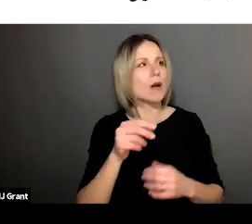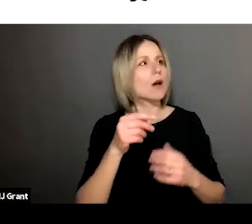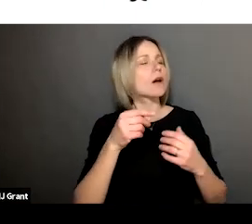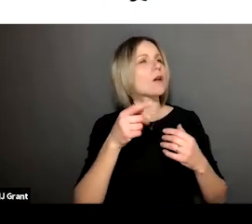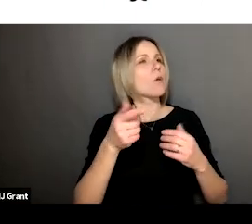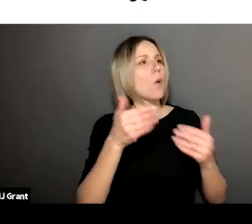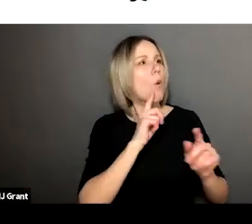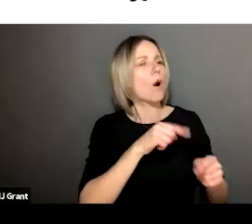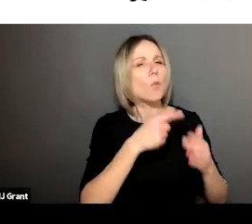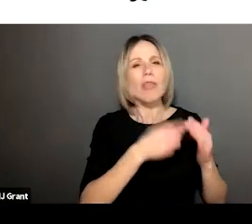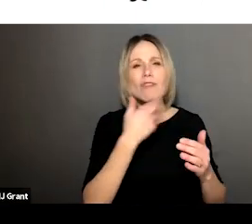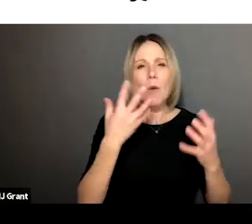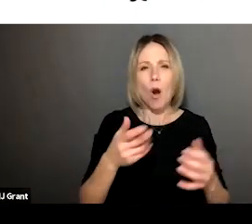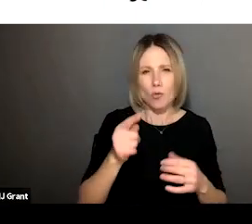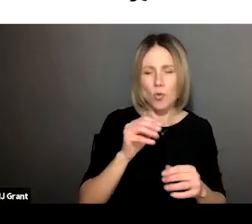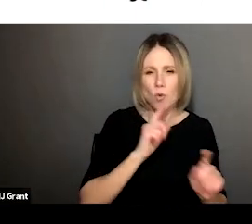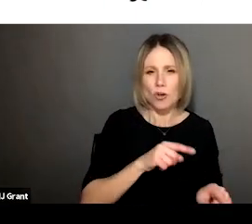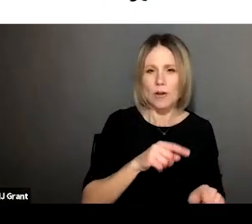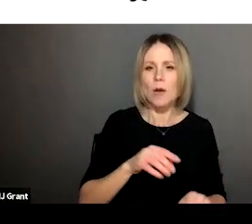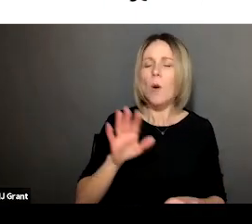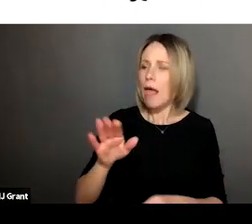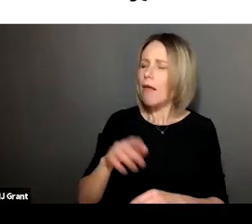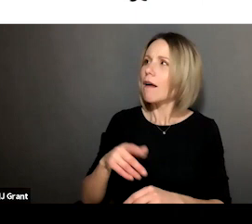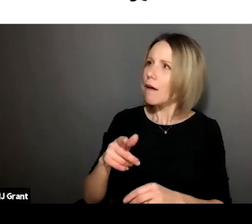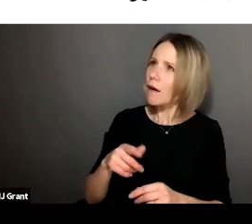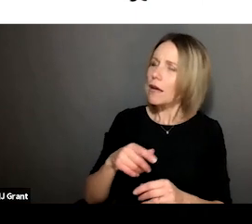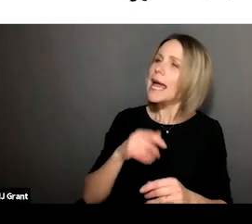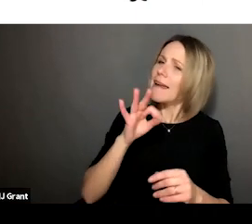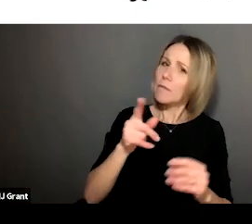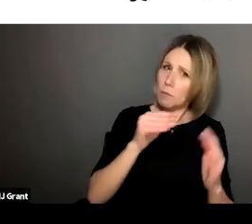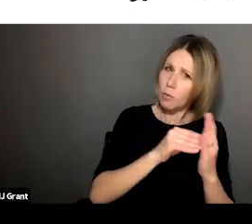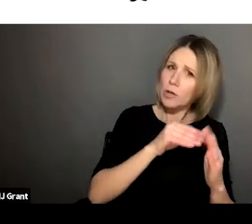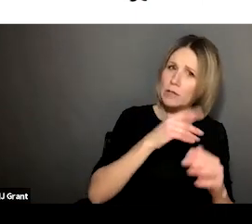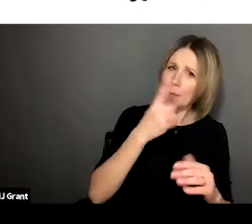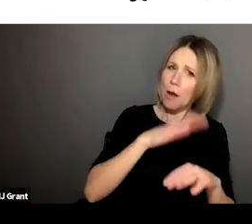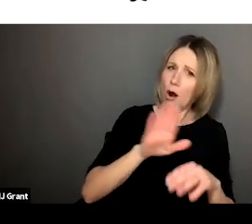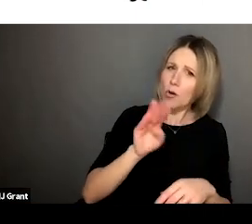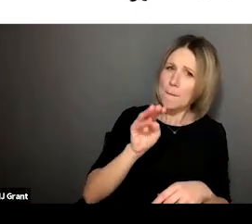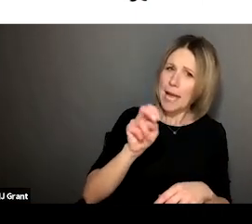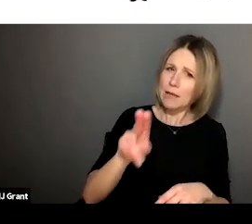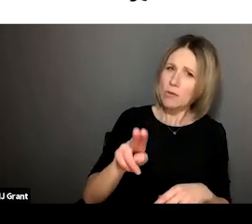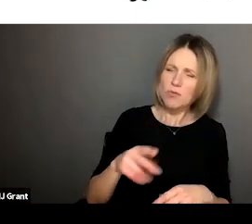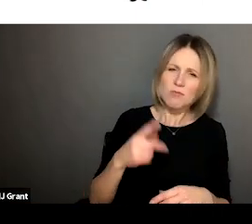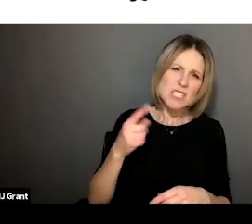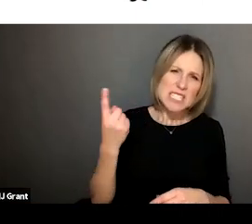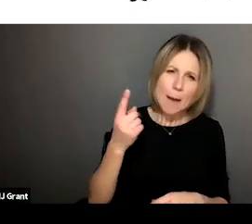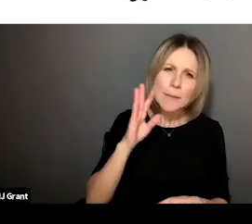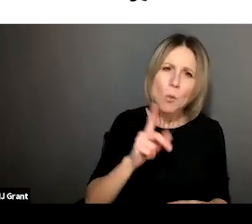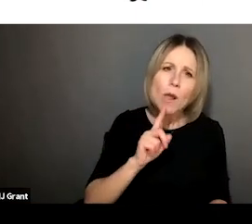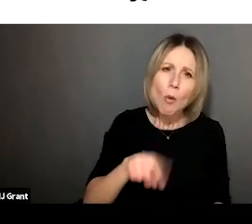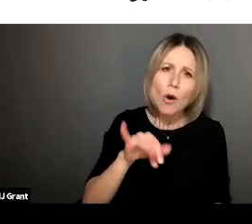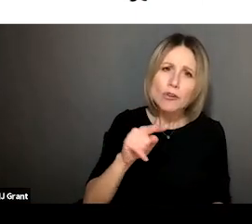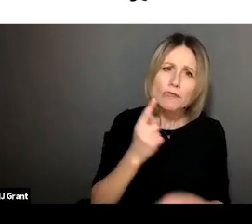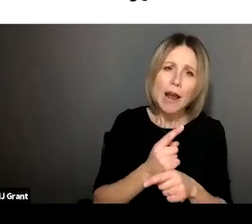something on your menu, you should expect that people will order it. Not everybody. It might not even be that many people, but if you've put something on your menu, it should be good